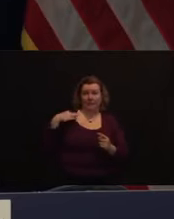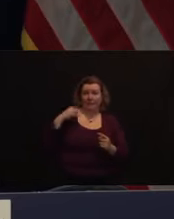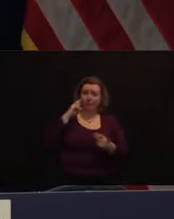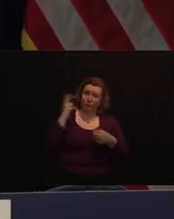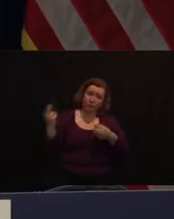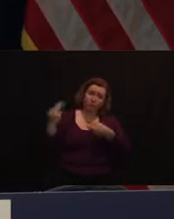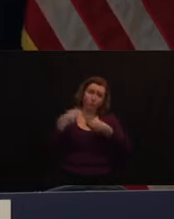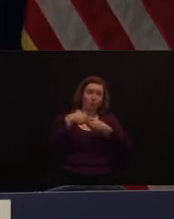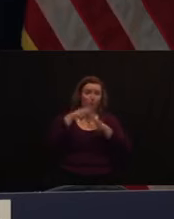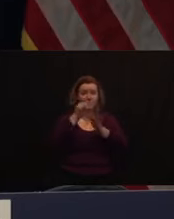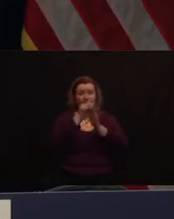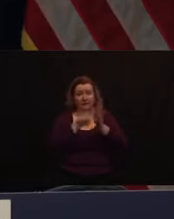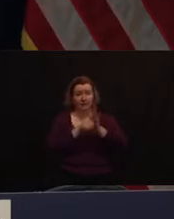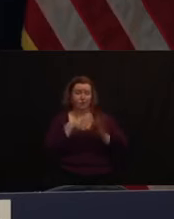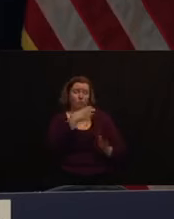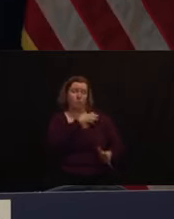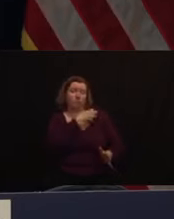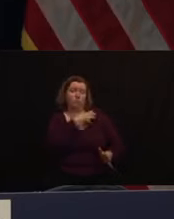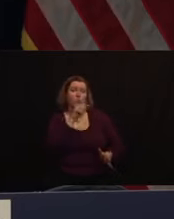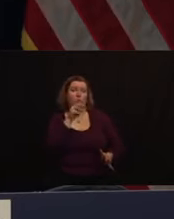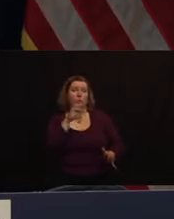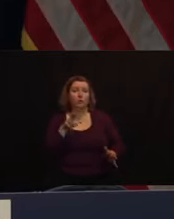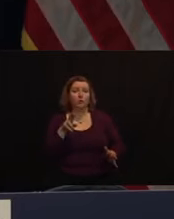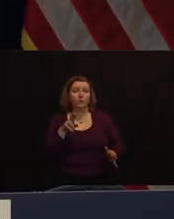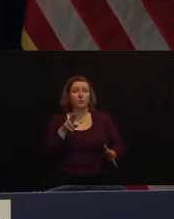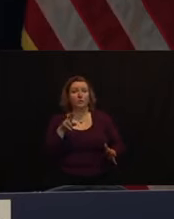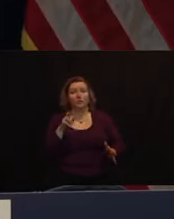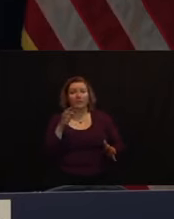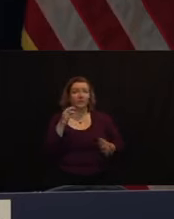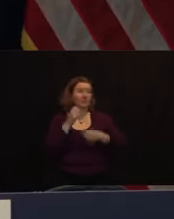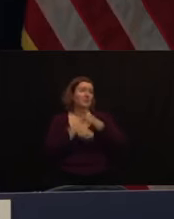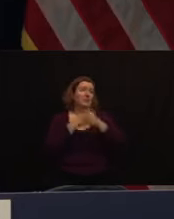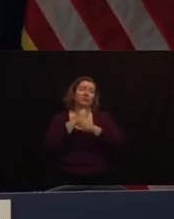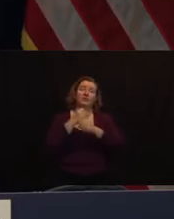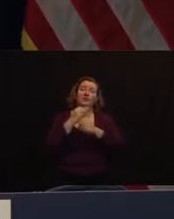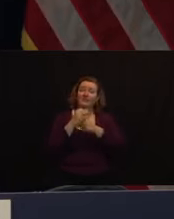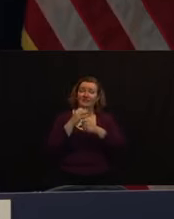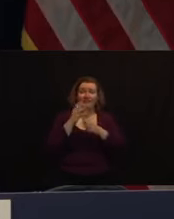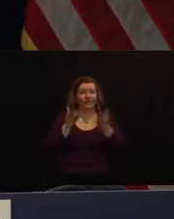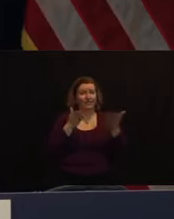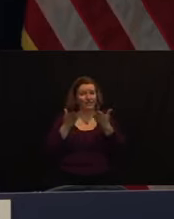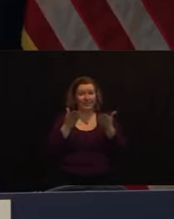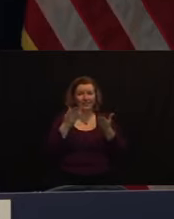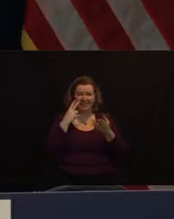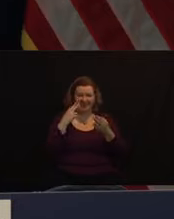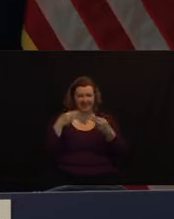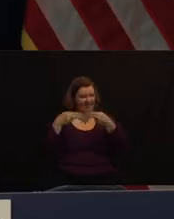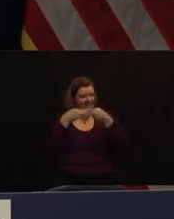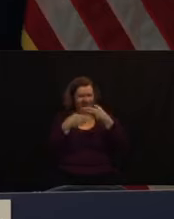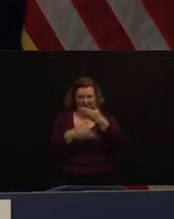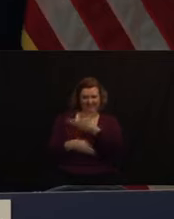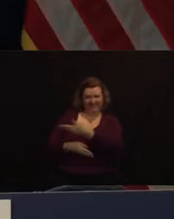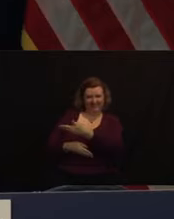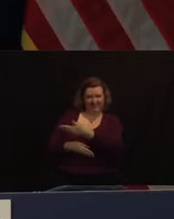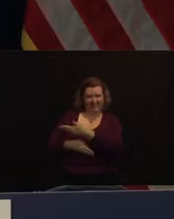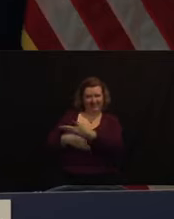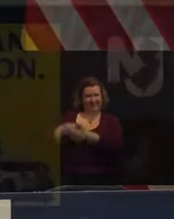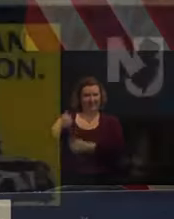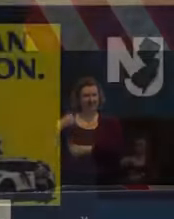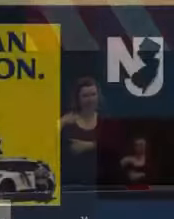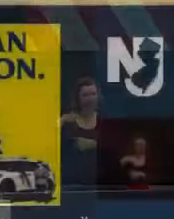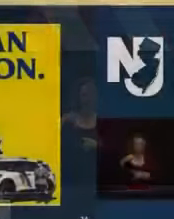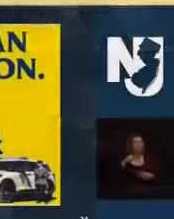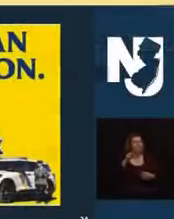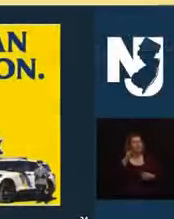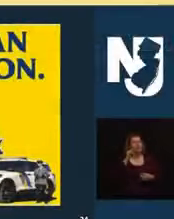in our 100th year of service. There's that slide, that NJ.com. That window that opened